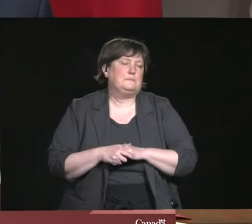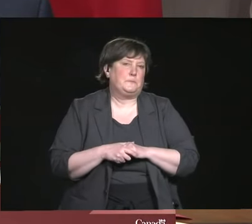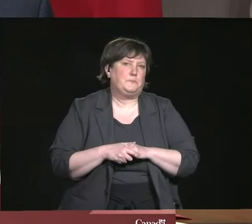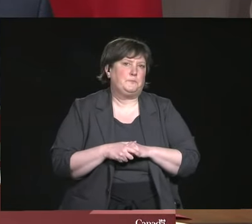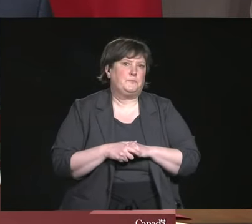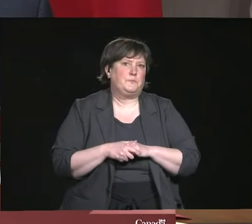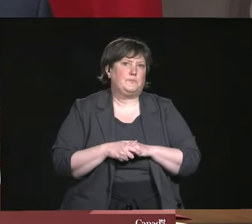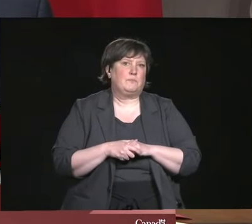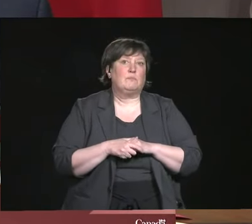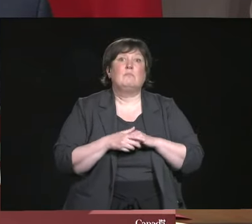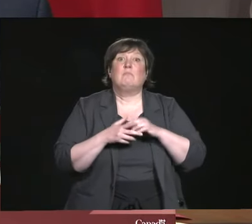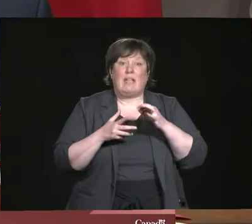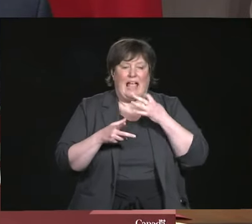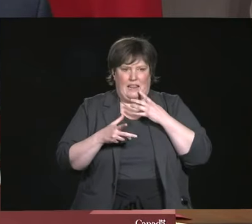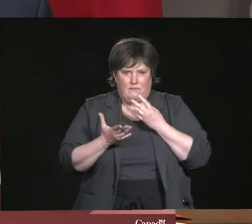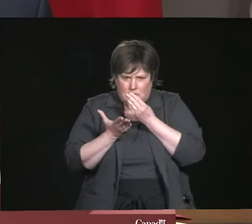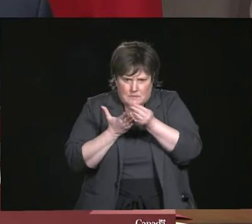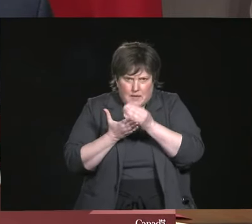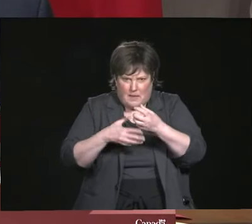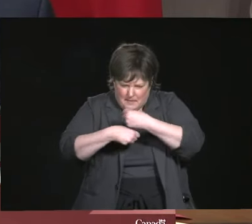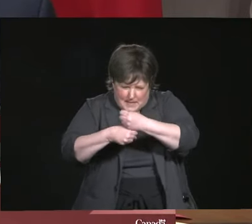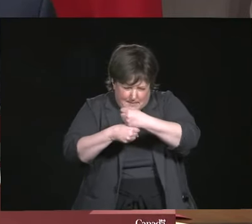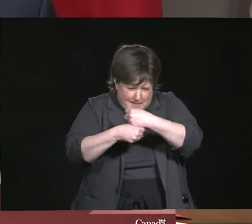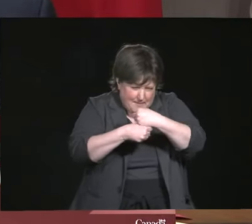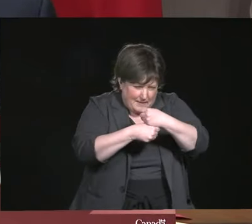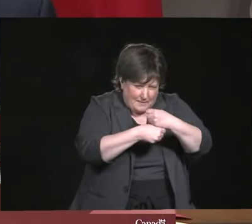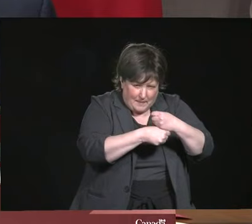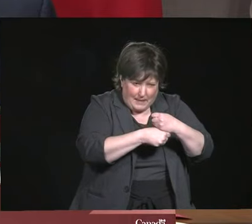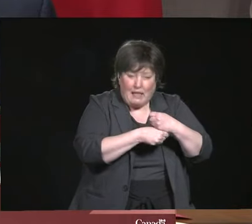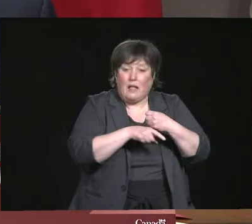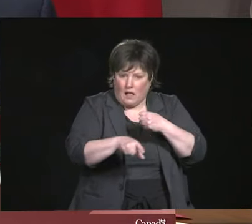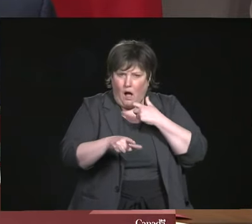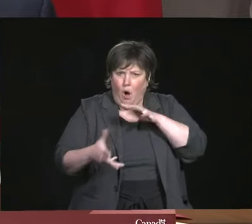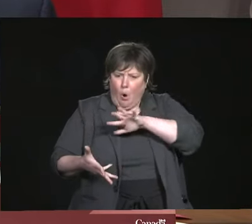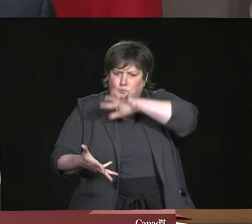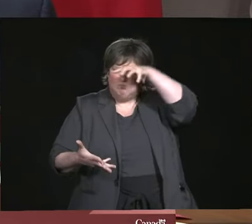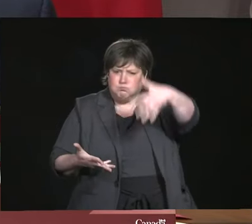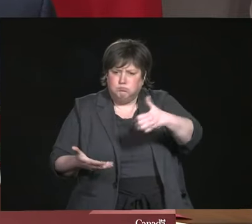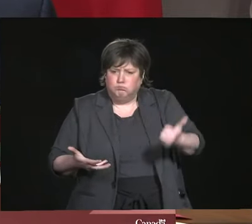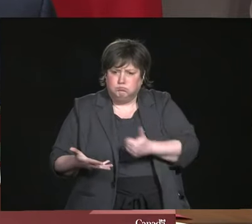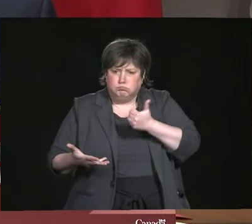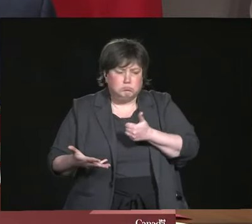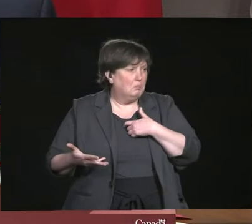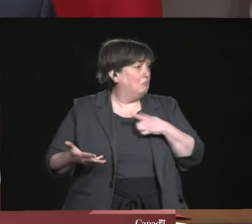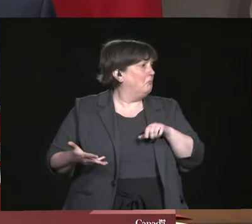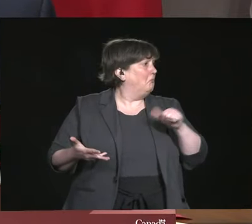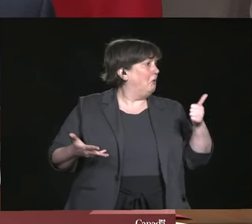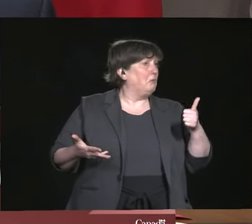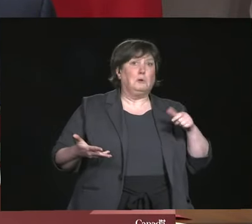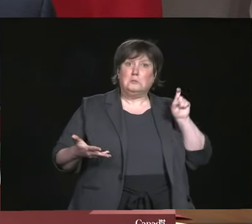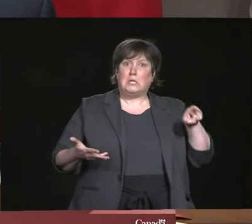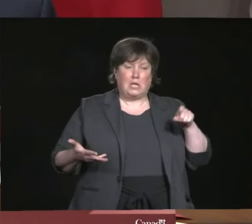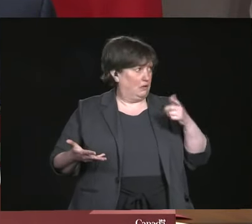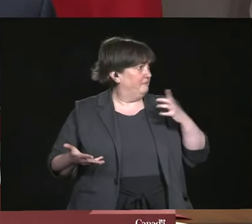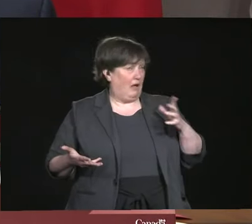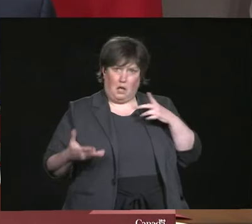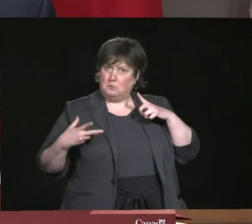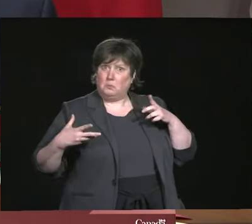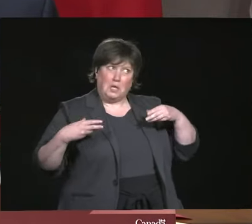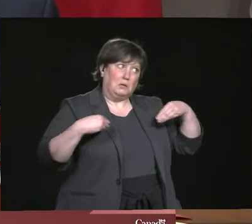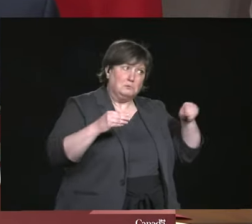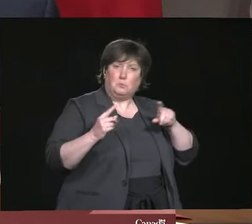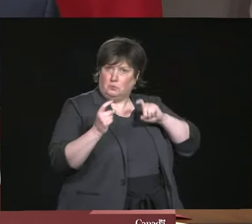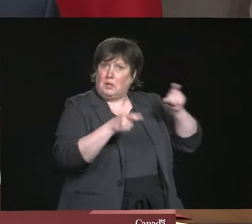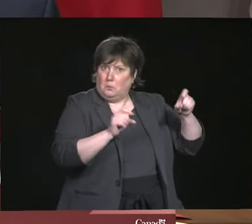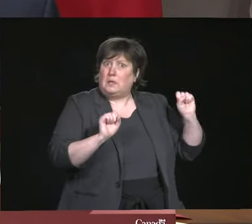capacity to help out other jurisdictions, I think it's incumbent upon us to consider that because this is a global pandemic. This